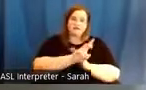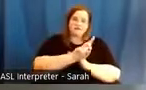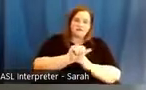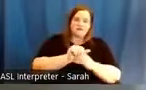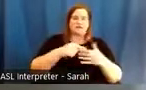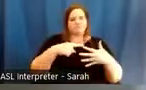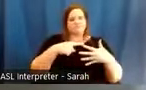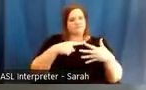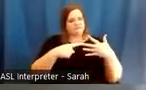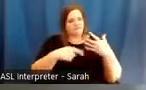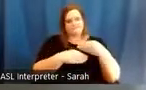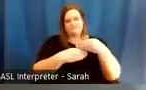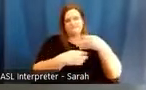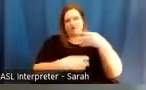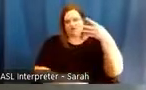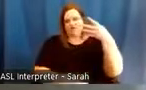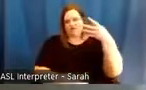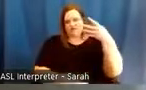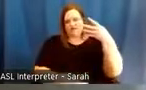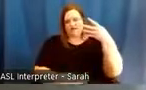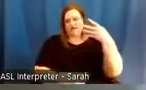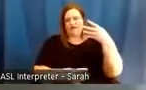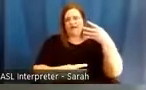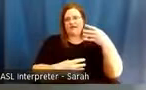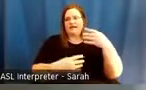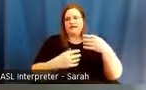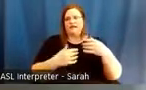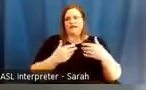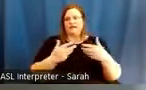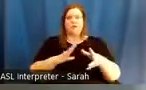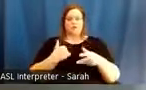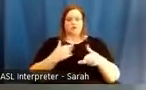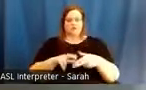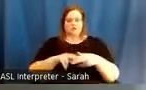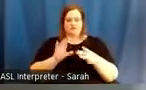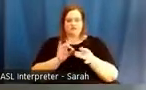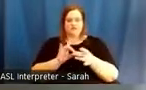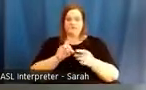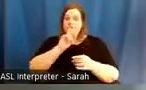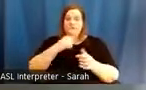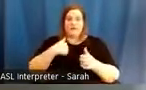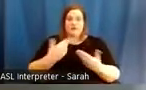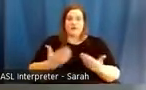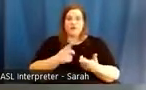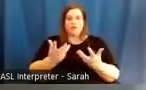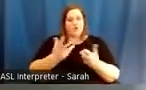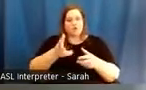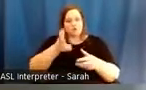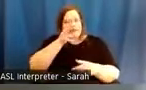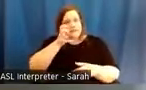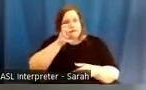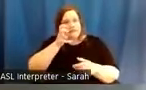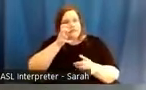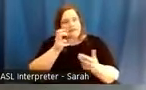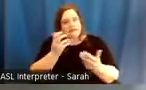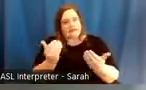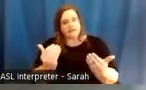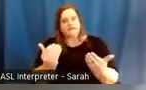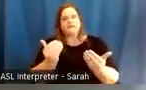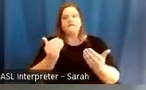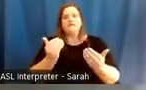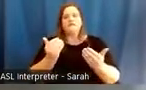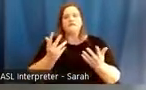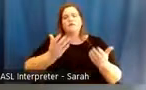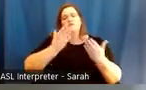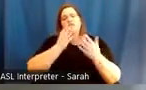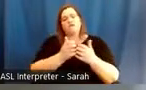cetera. So I don't want to sit here and talk because I'm really, like I said, here to listen. So thank you very much